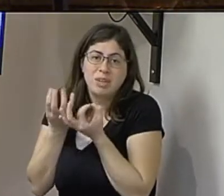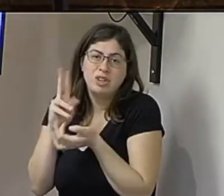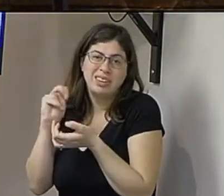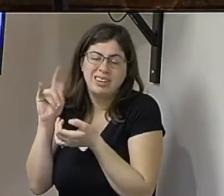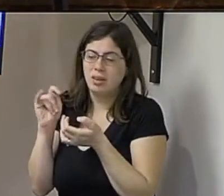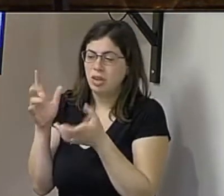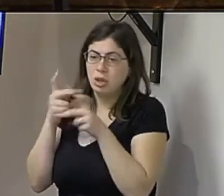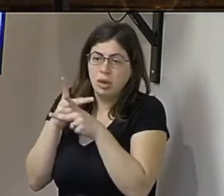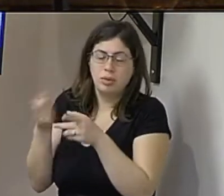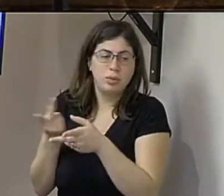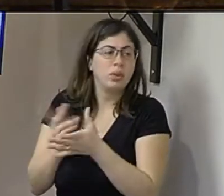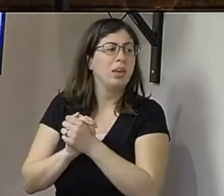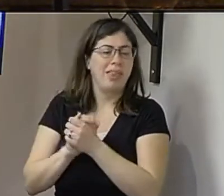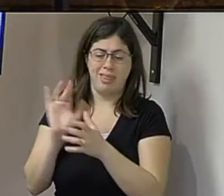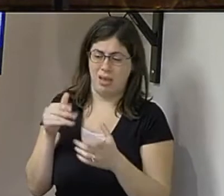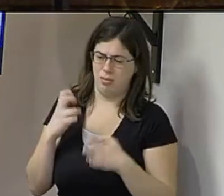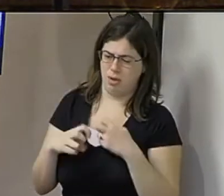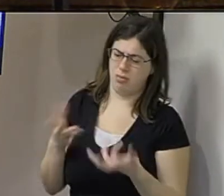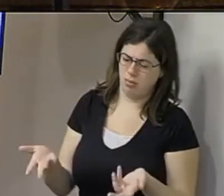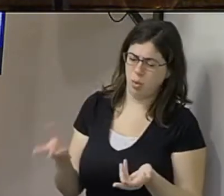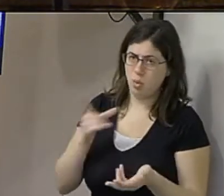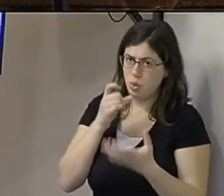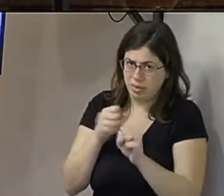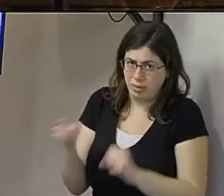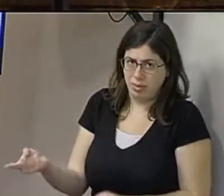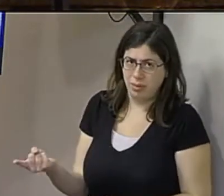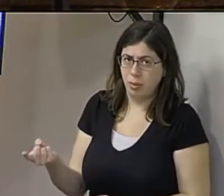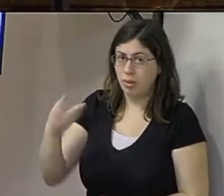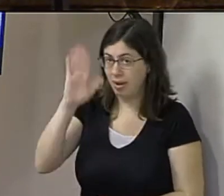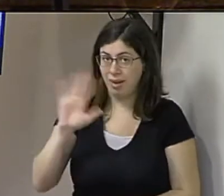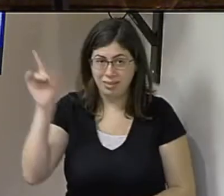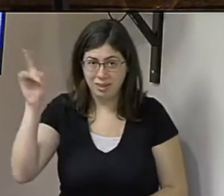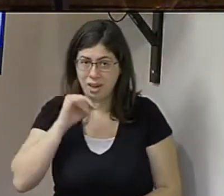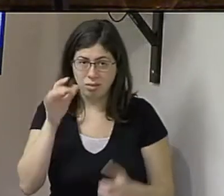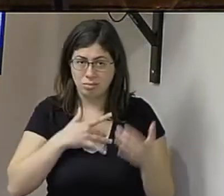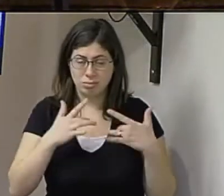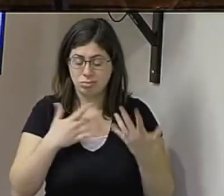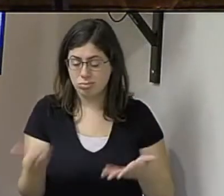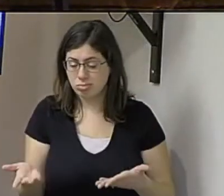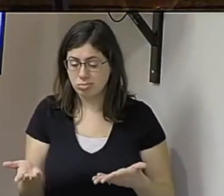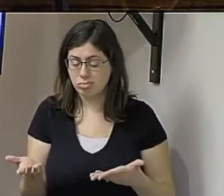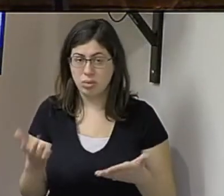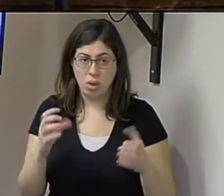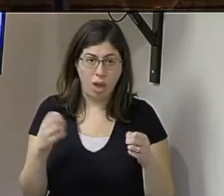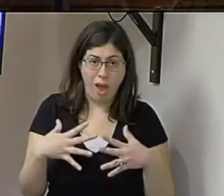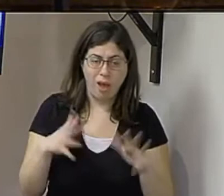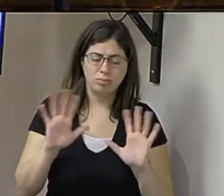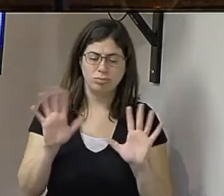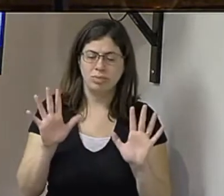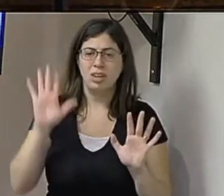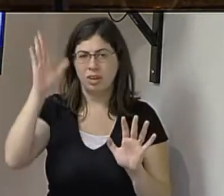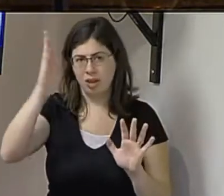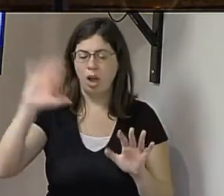right? So we look at this and we say, well, that's trouble. Like, they're no, who's going to come to save them? Well, God's not concerned about it. God's not worried. God is about